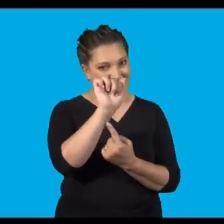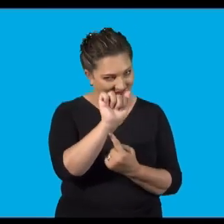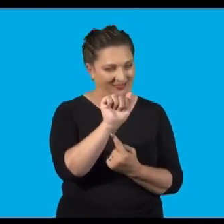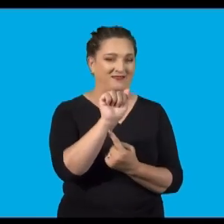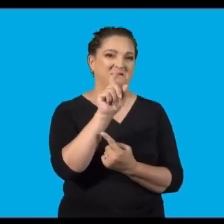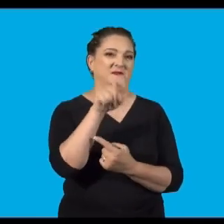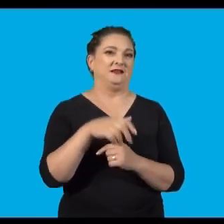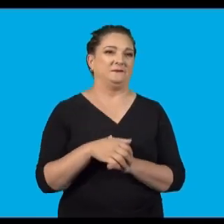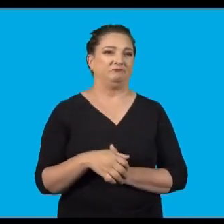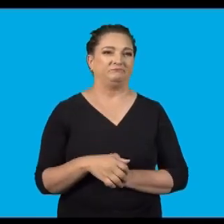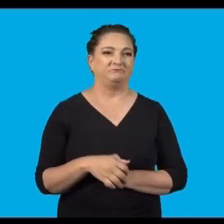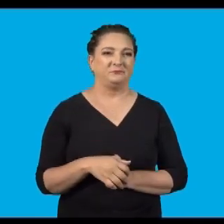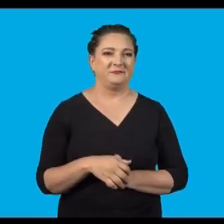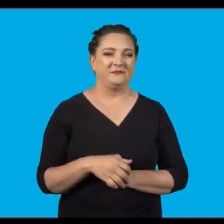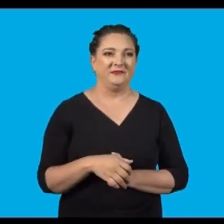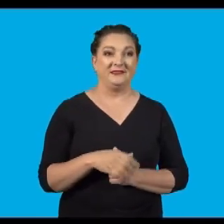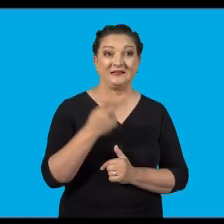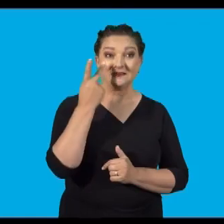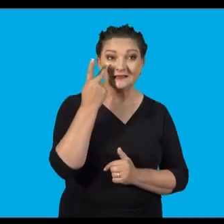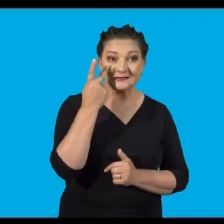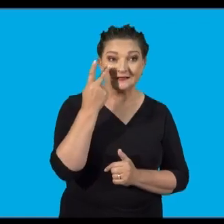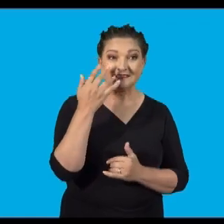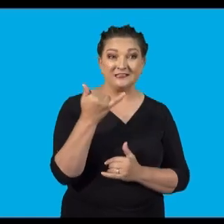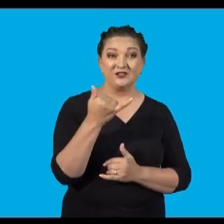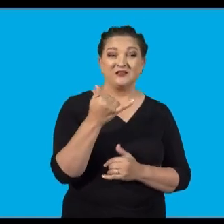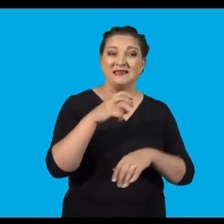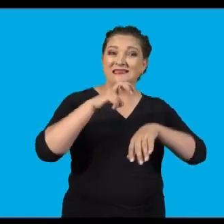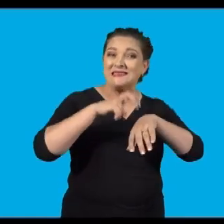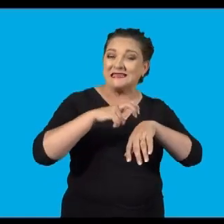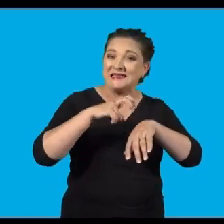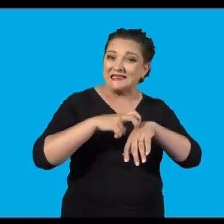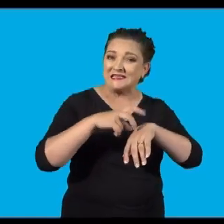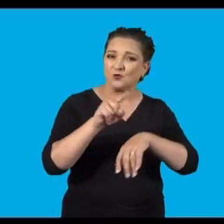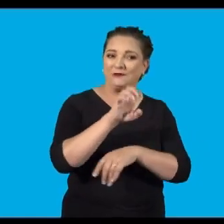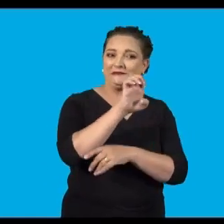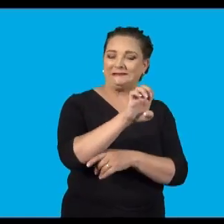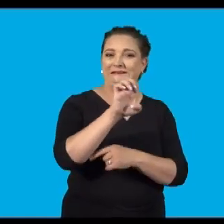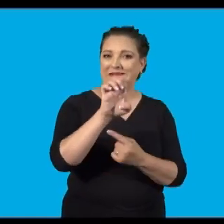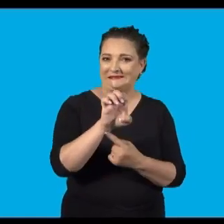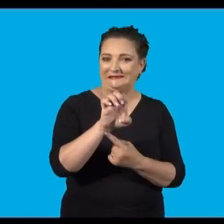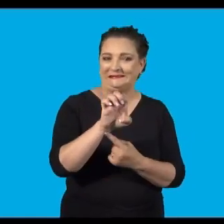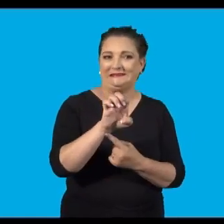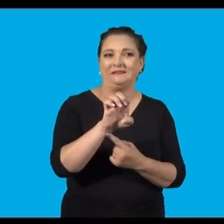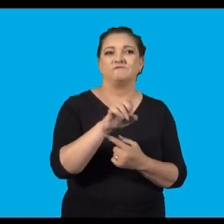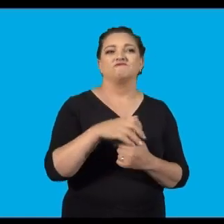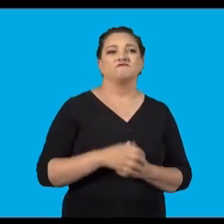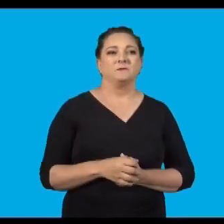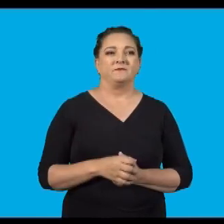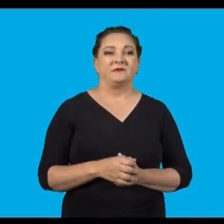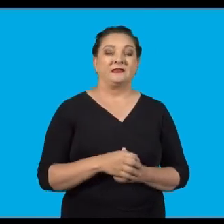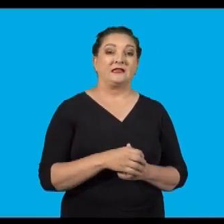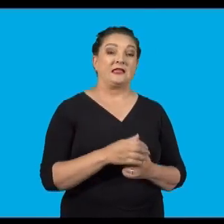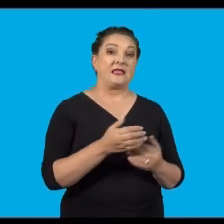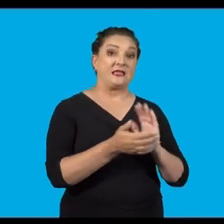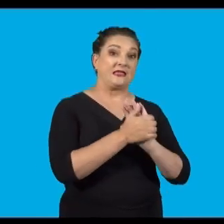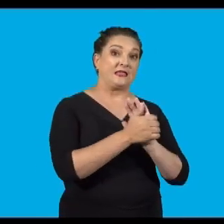need to use the A, all right? Look at my spelling for need. It's the double E sound.